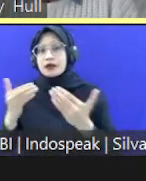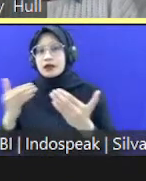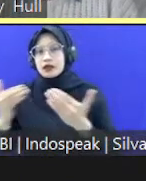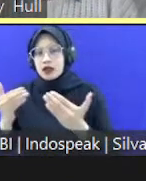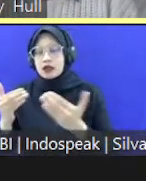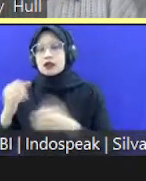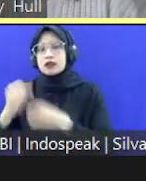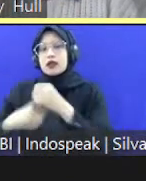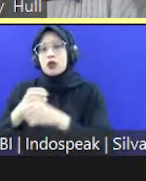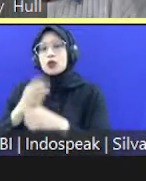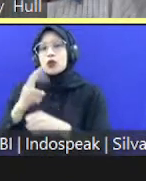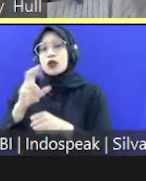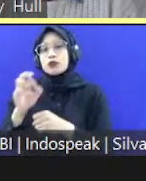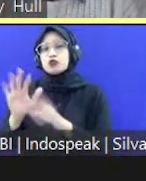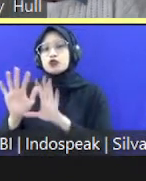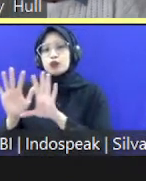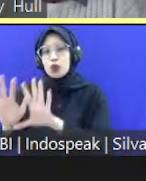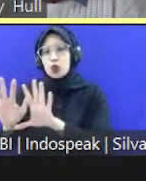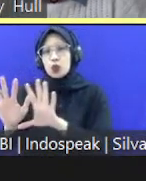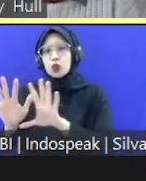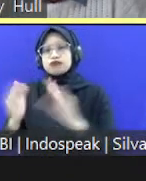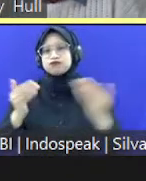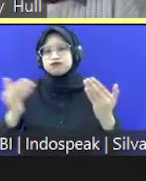2010. That